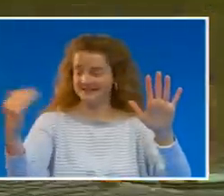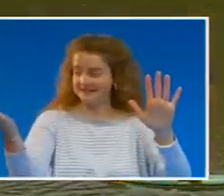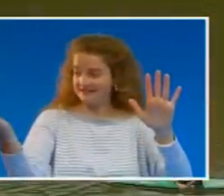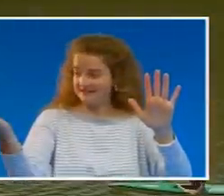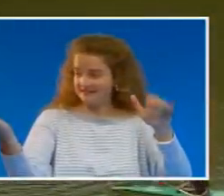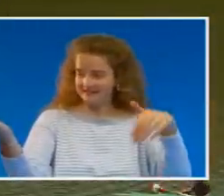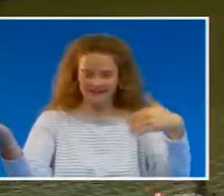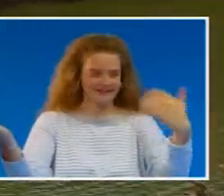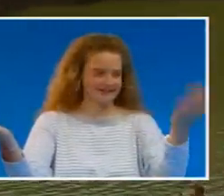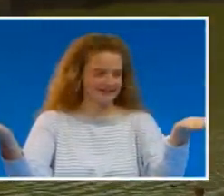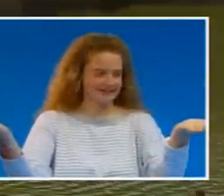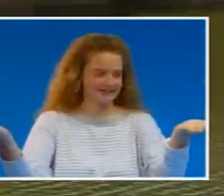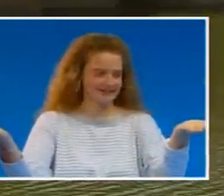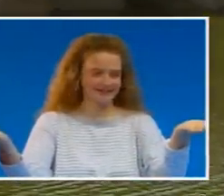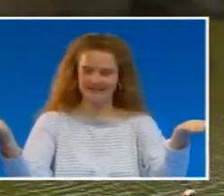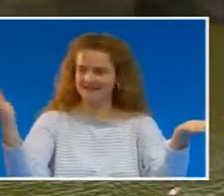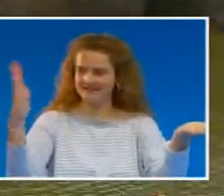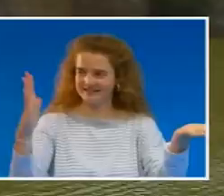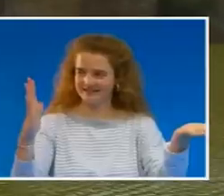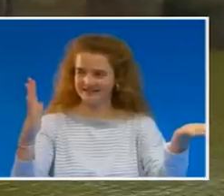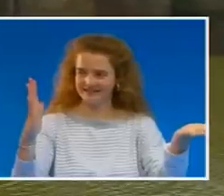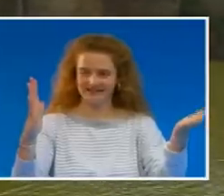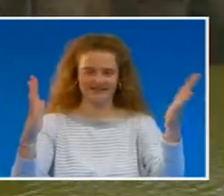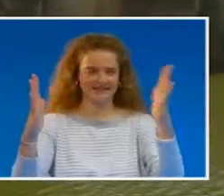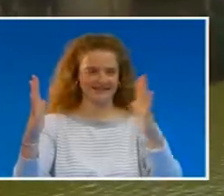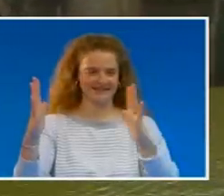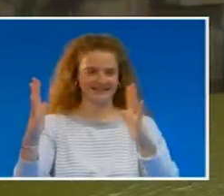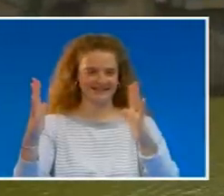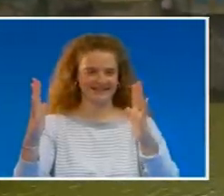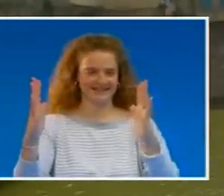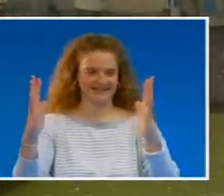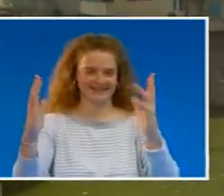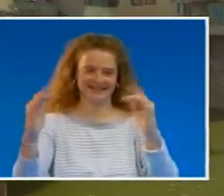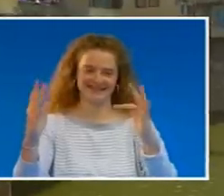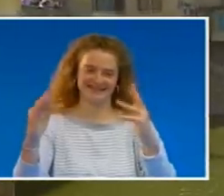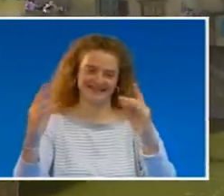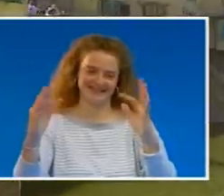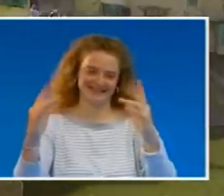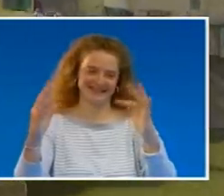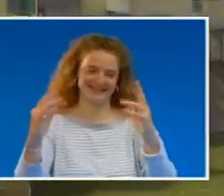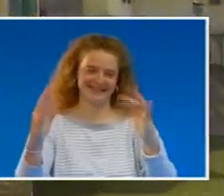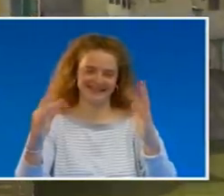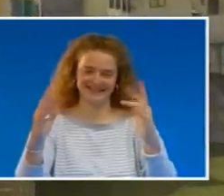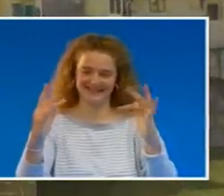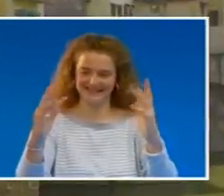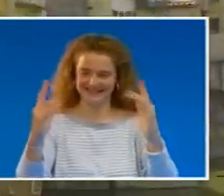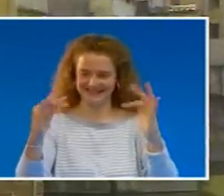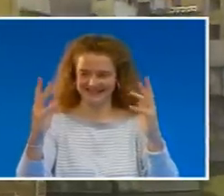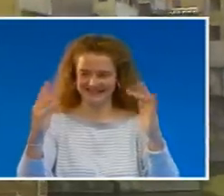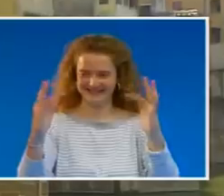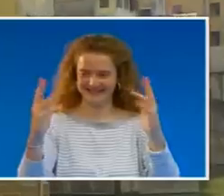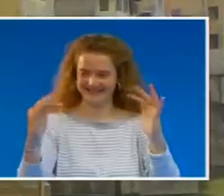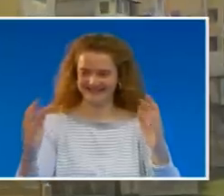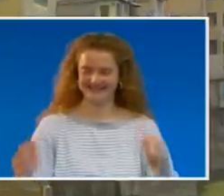Fingers all, where are you? Here we are, here we are, how do you do?